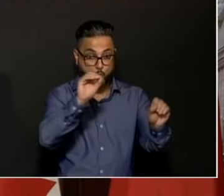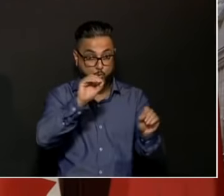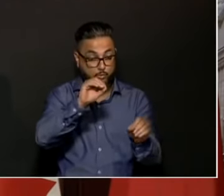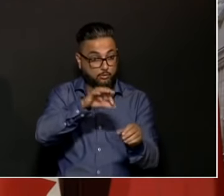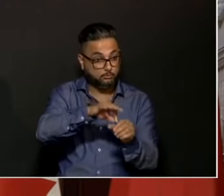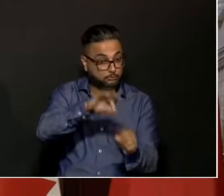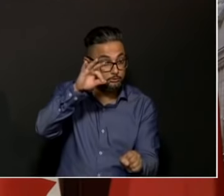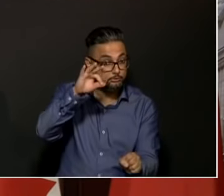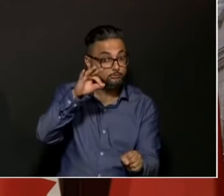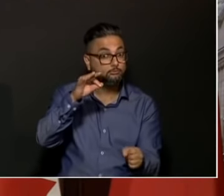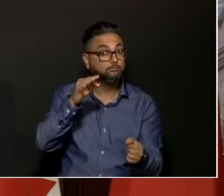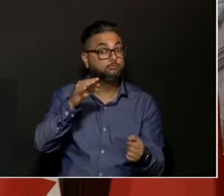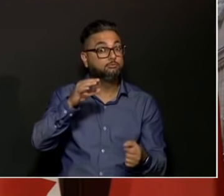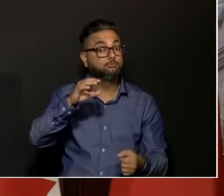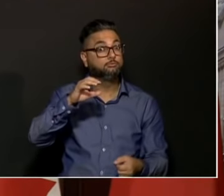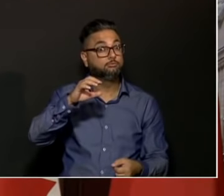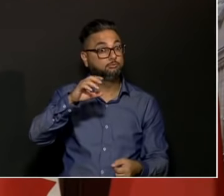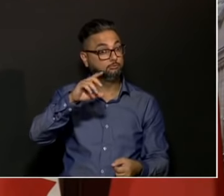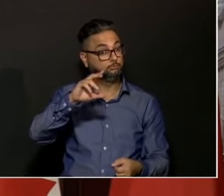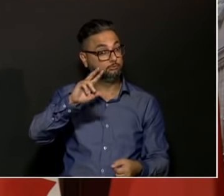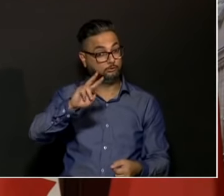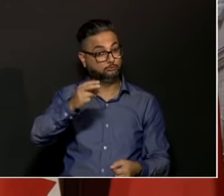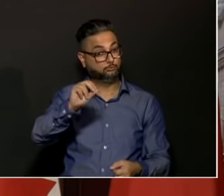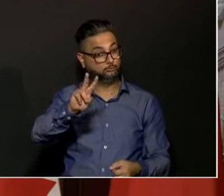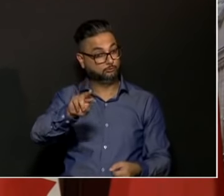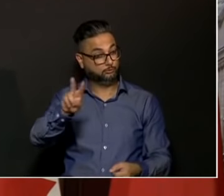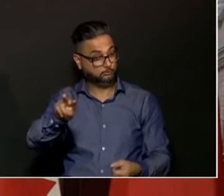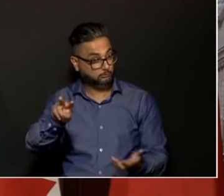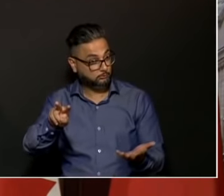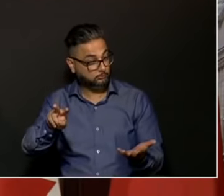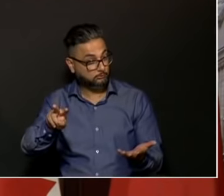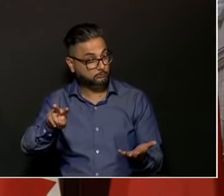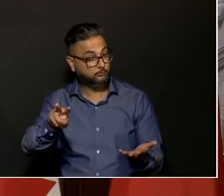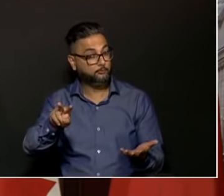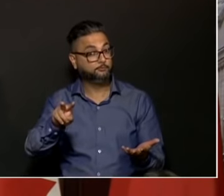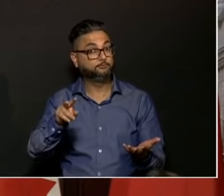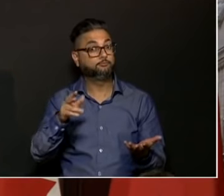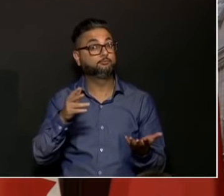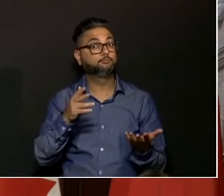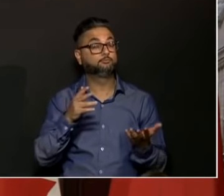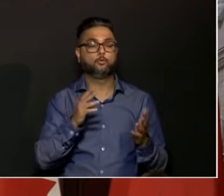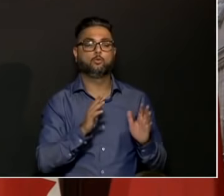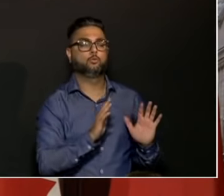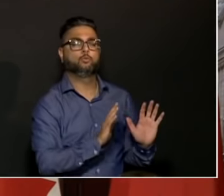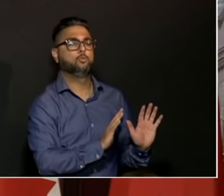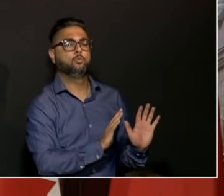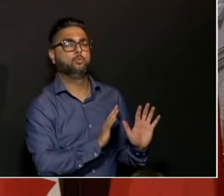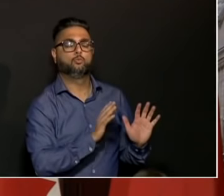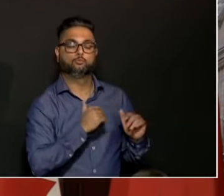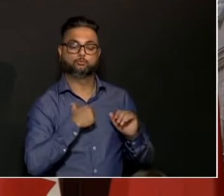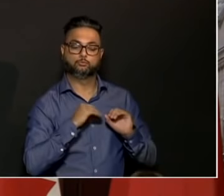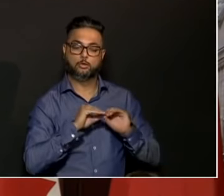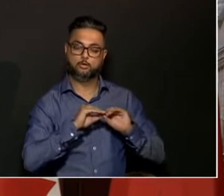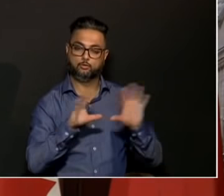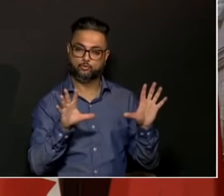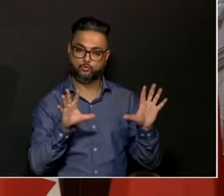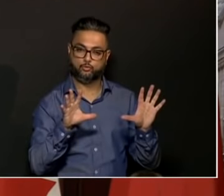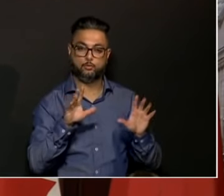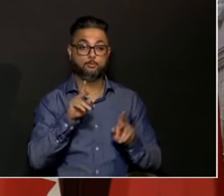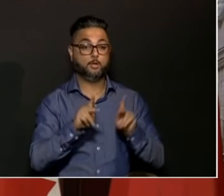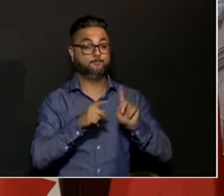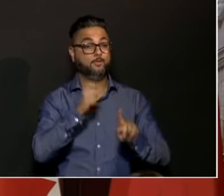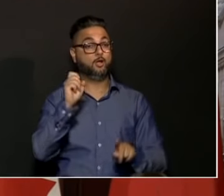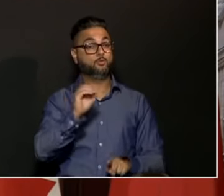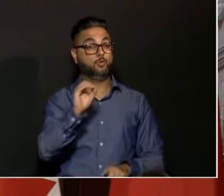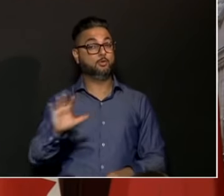That's correct. We have a clear mandate from the people of Ontario, and the people will have a very clear decision. They'll have a decision about